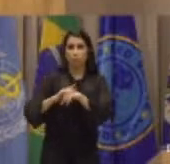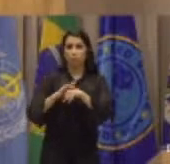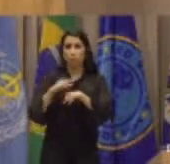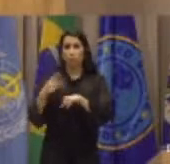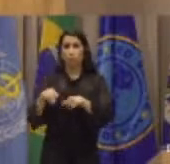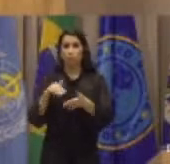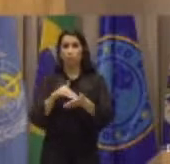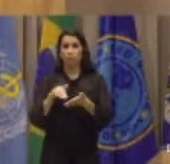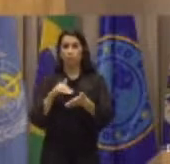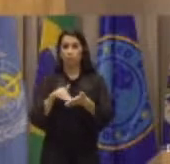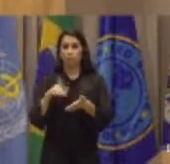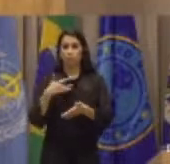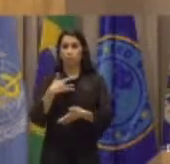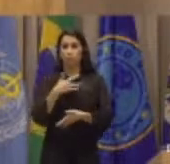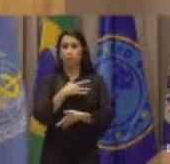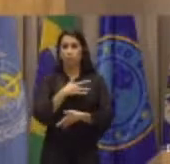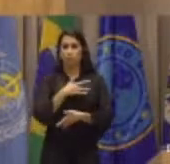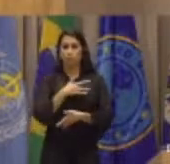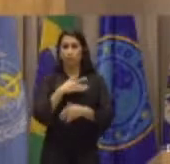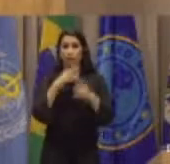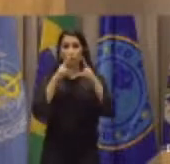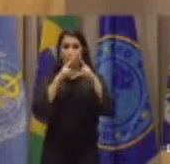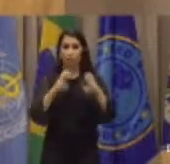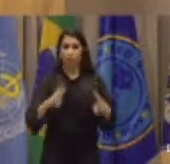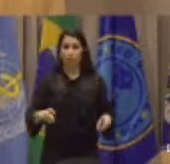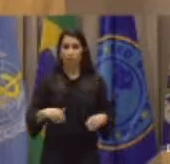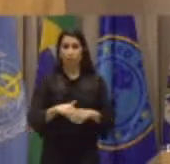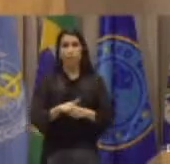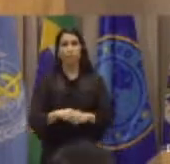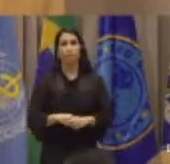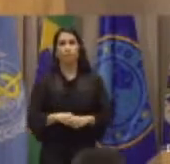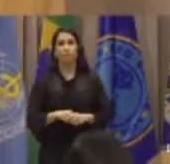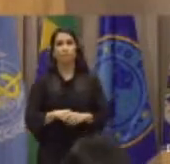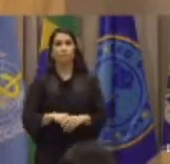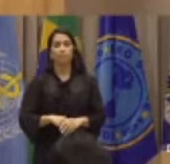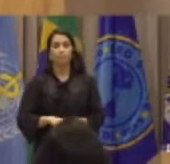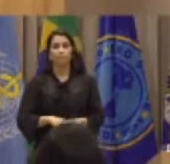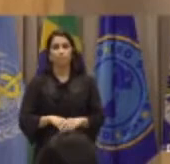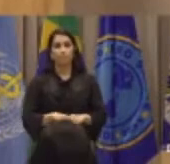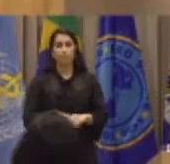Epidemiological Surveillance of the Municipal Secretary of